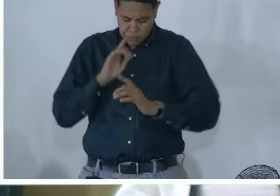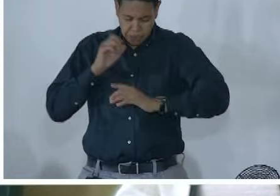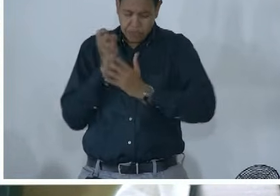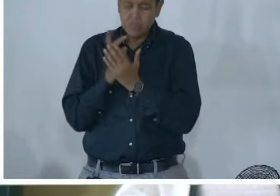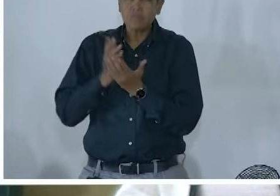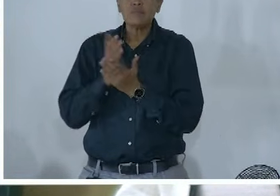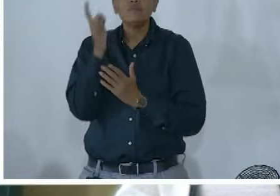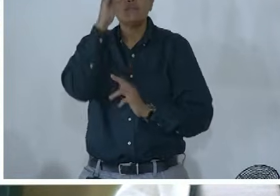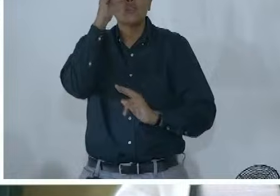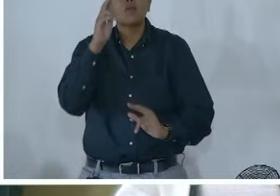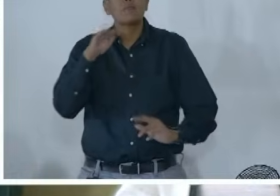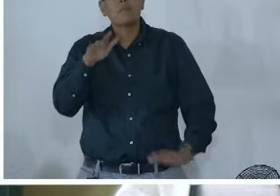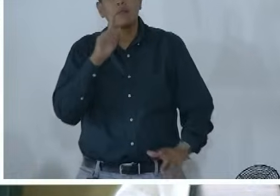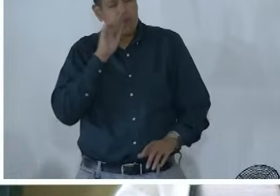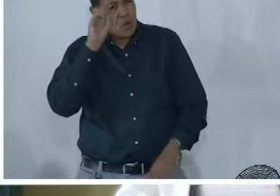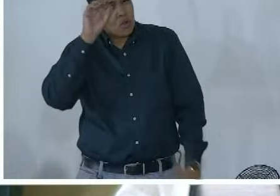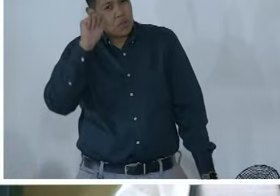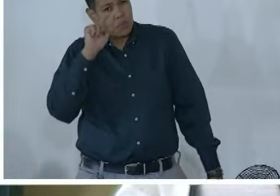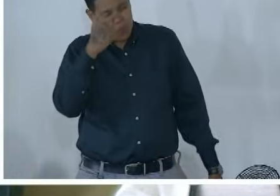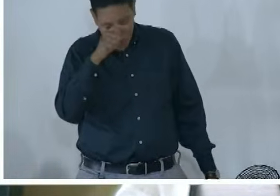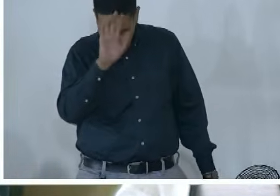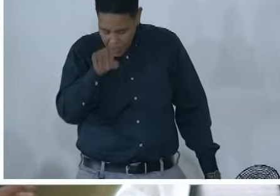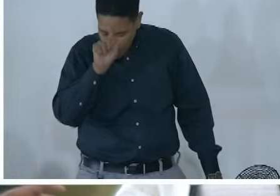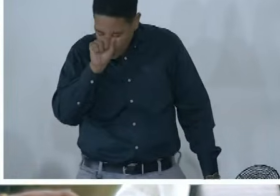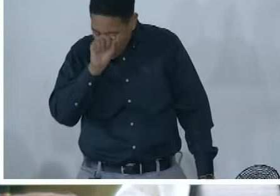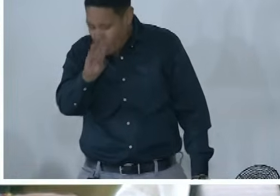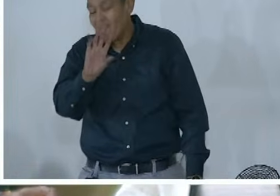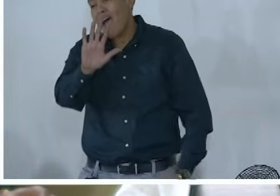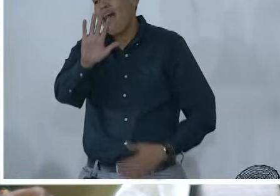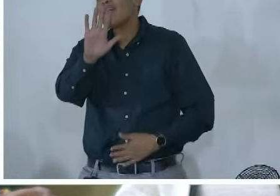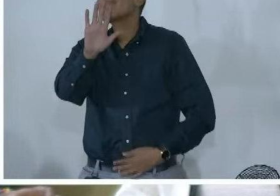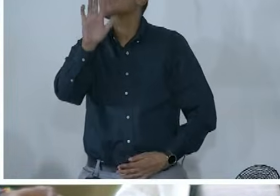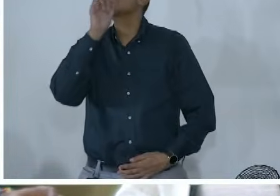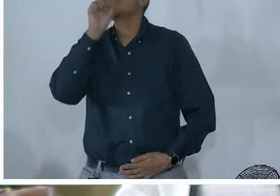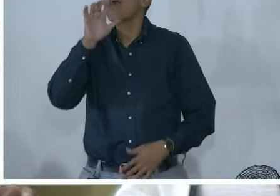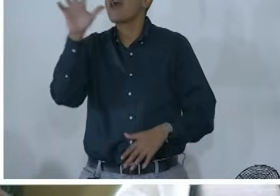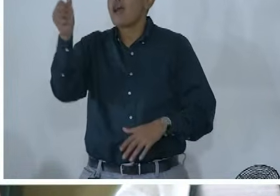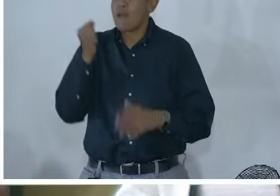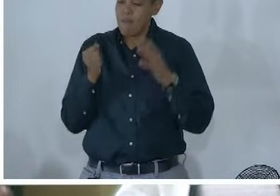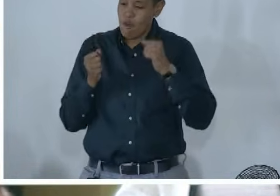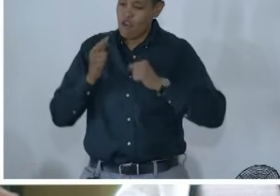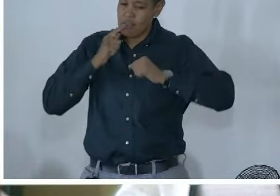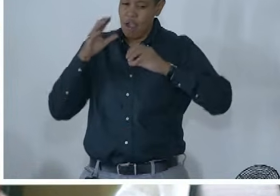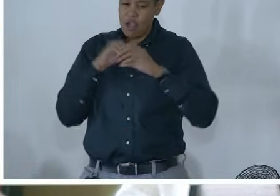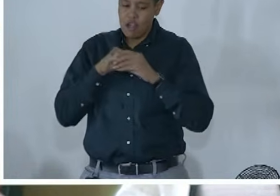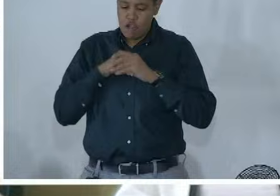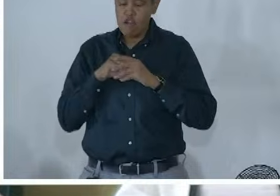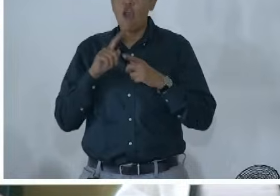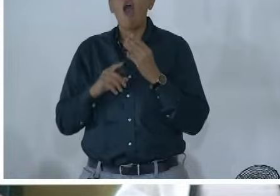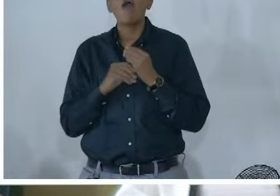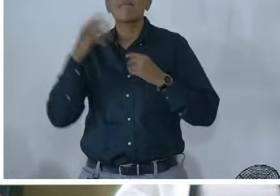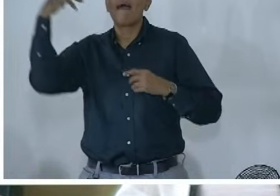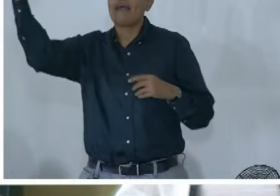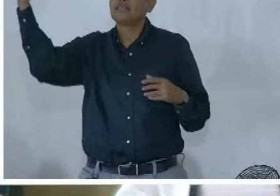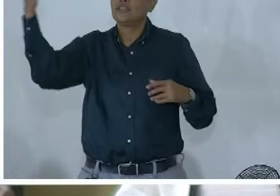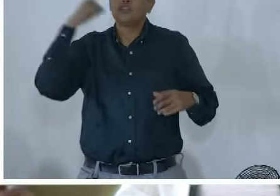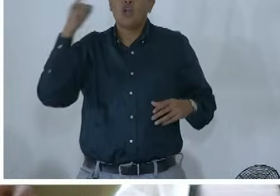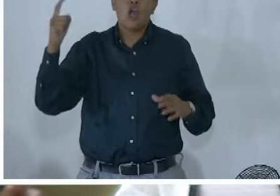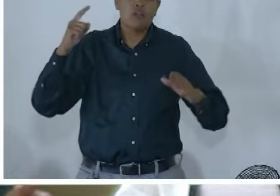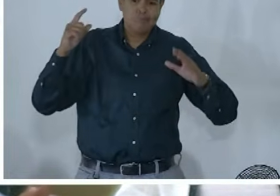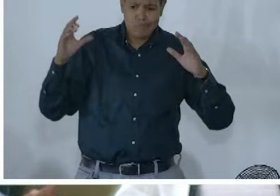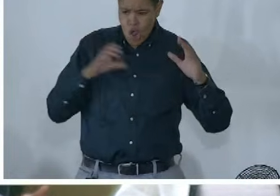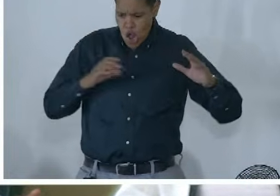this Honourable House on October 21, 2025, appointing an internal and external affairs